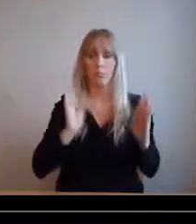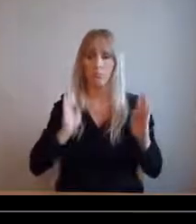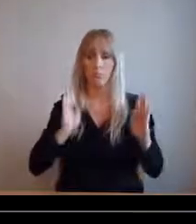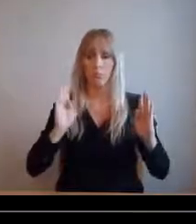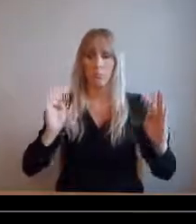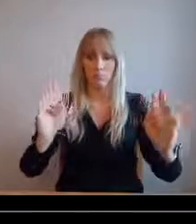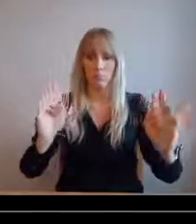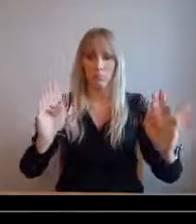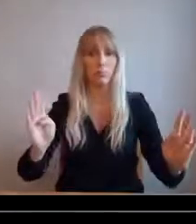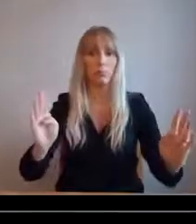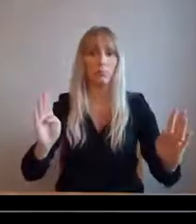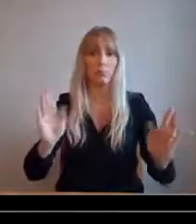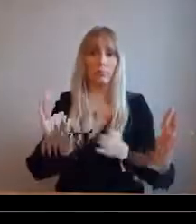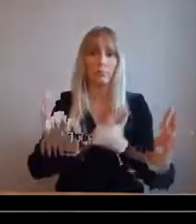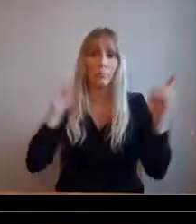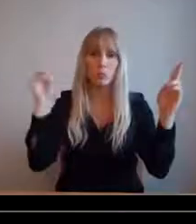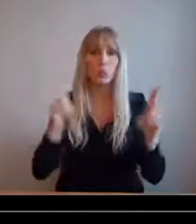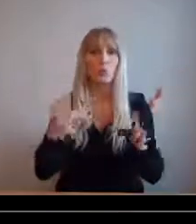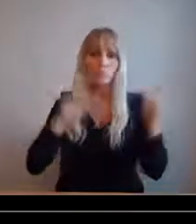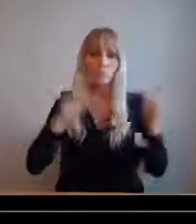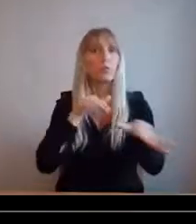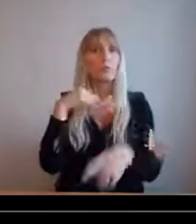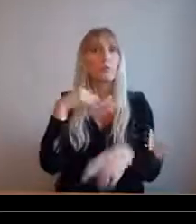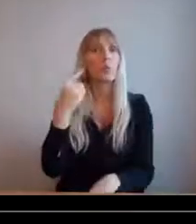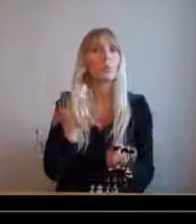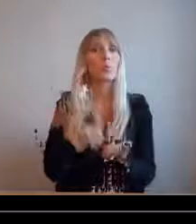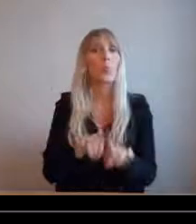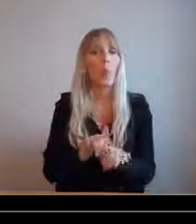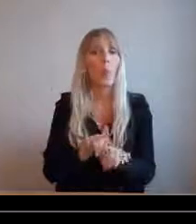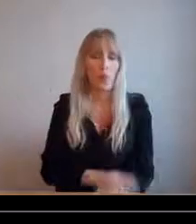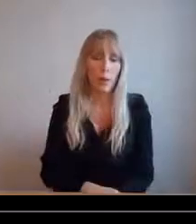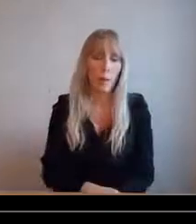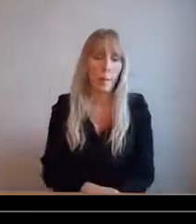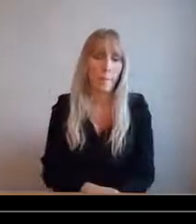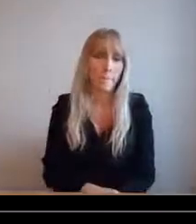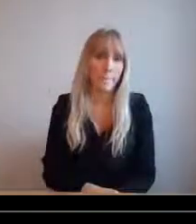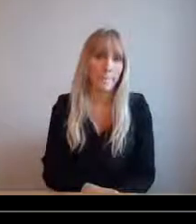Crossing for that stretch of the route.